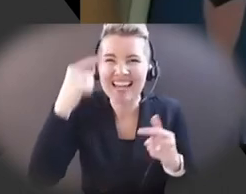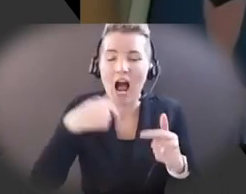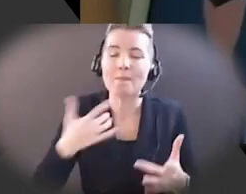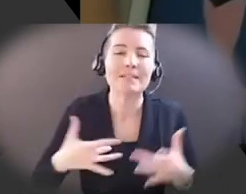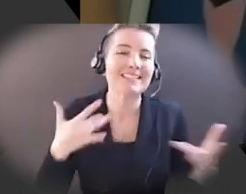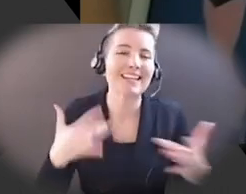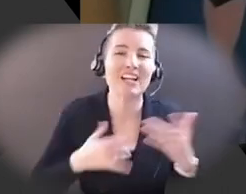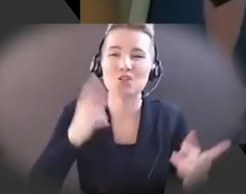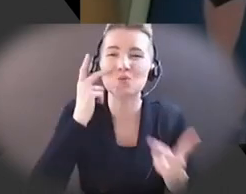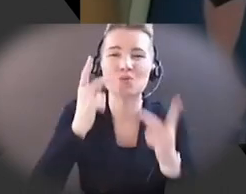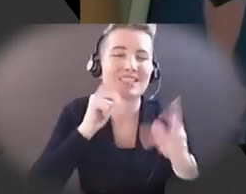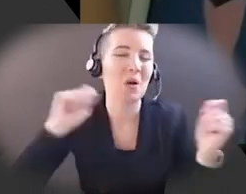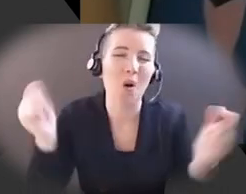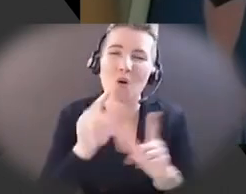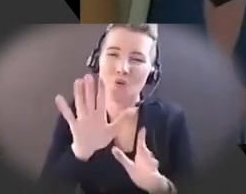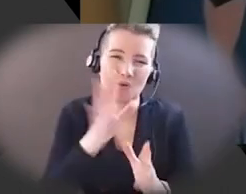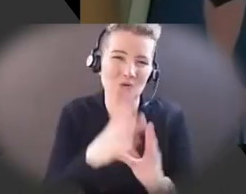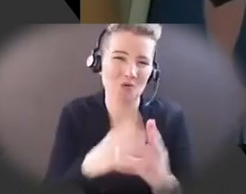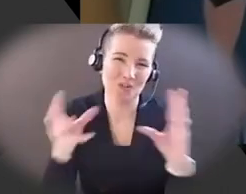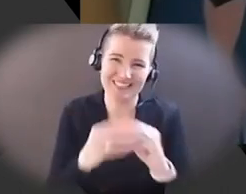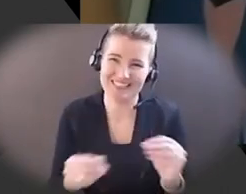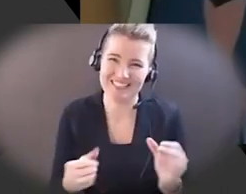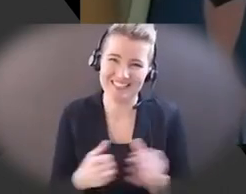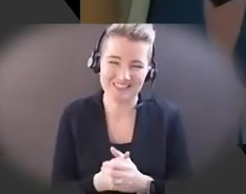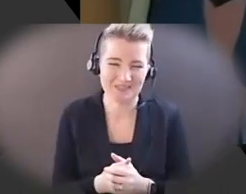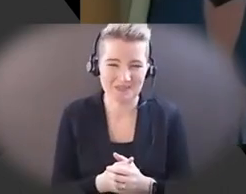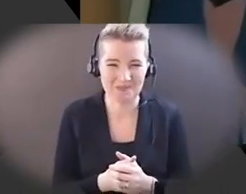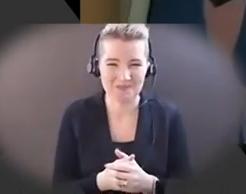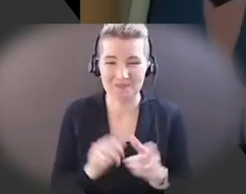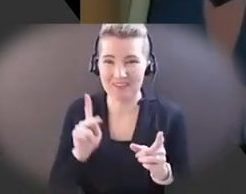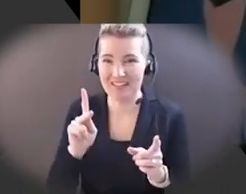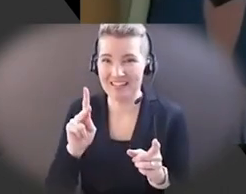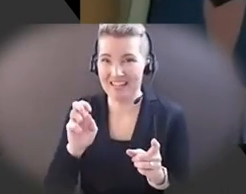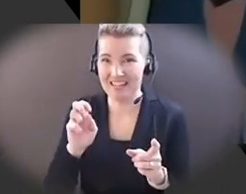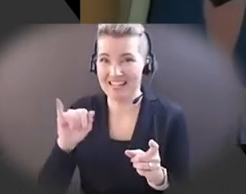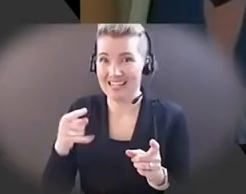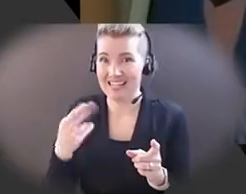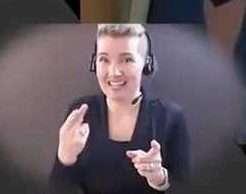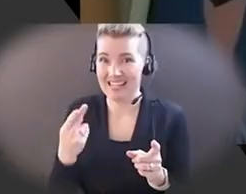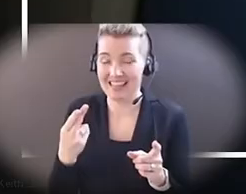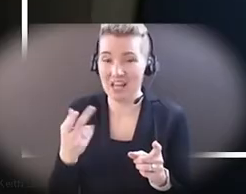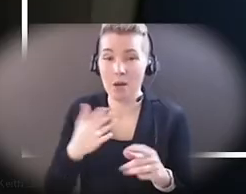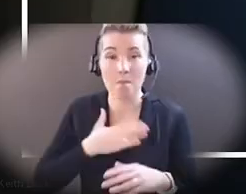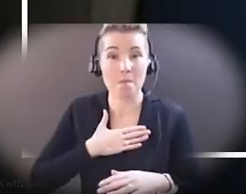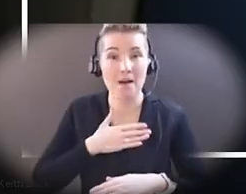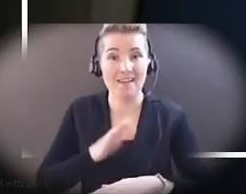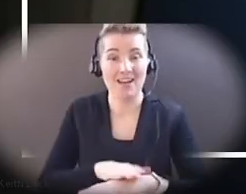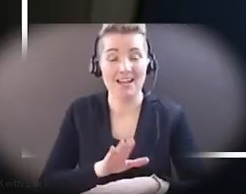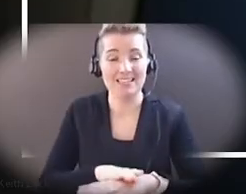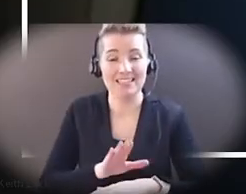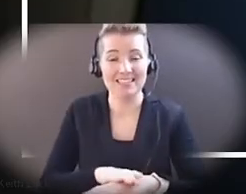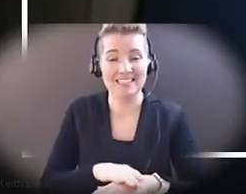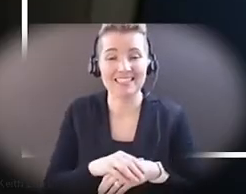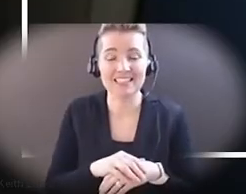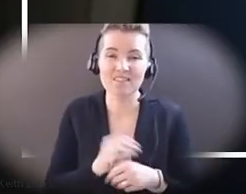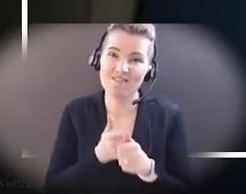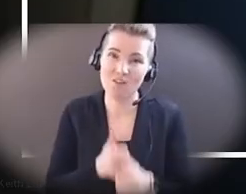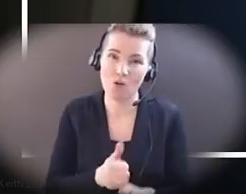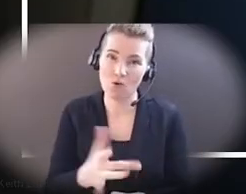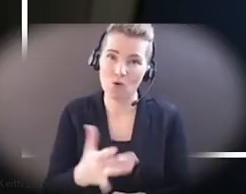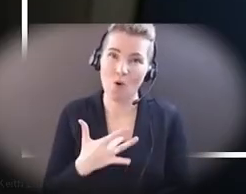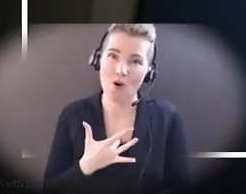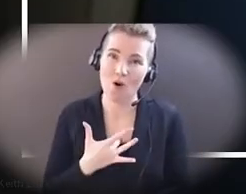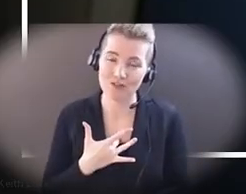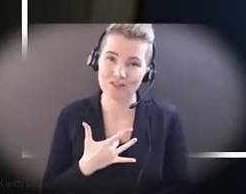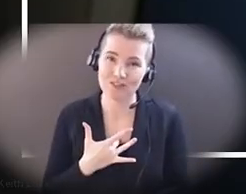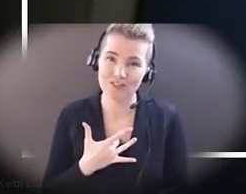them, to all the people out there. So, yeah. Mm-hmm. Yeah, just to add to that, I would just say, follow your heart,